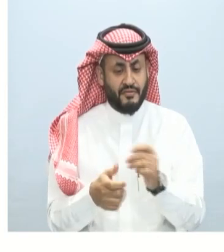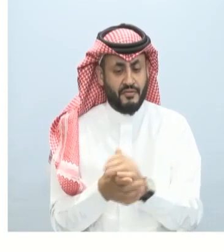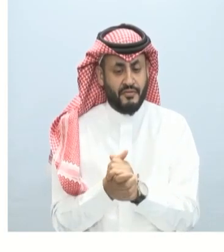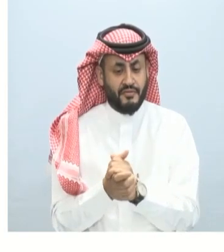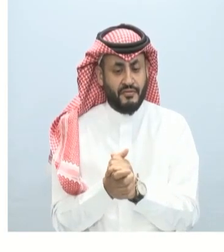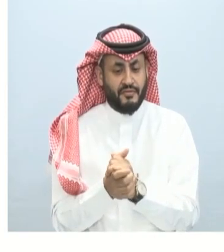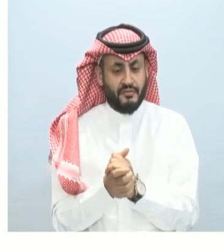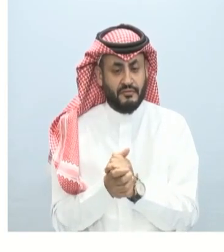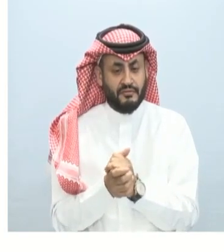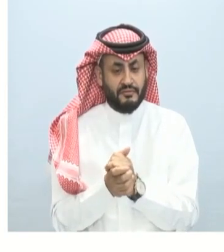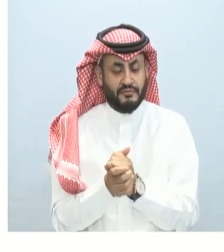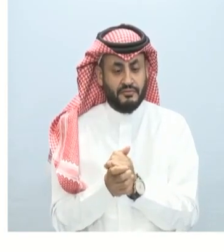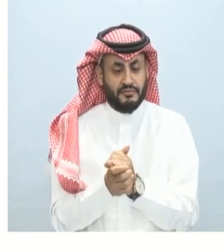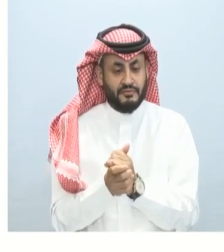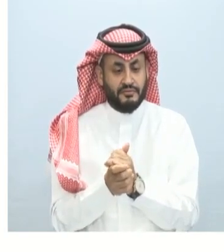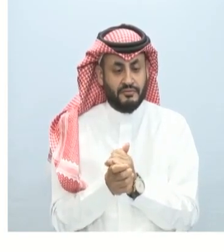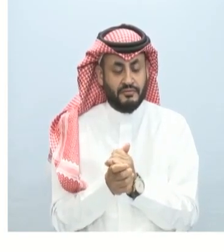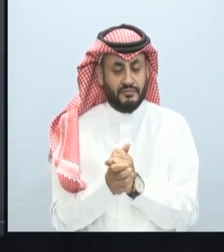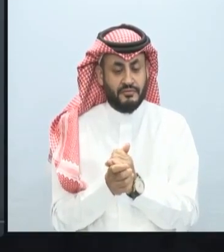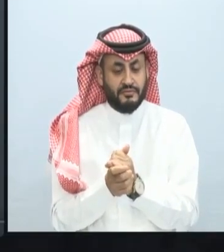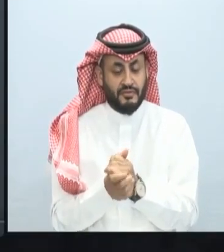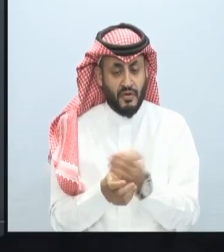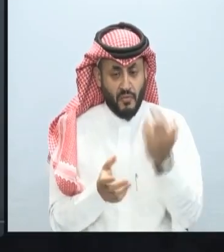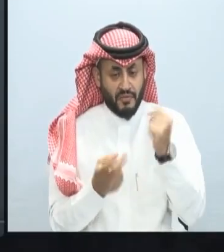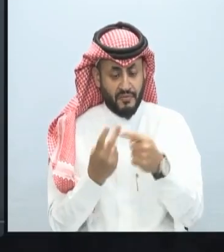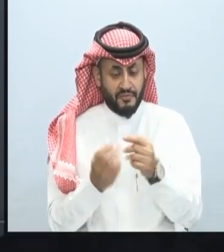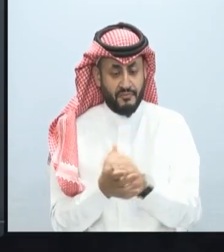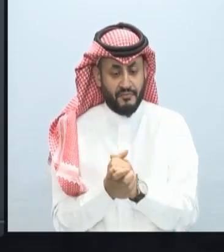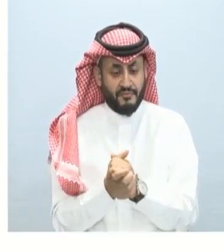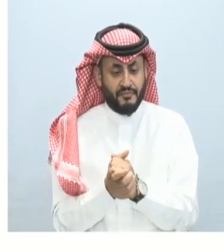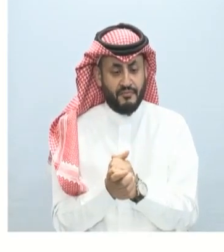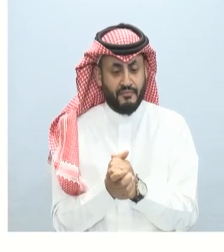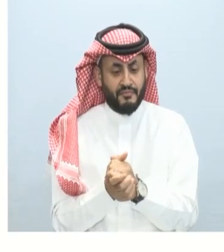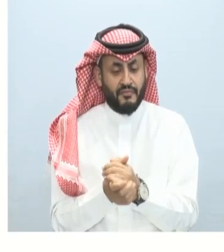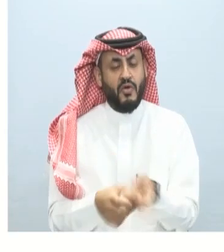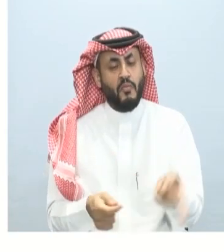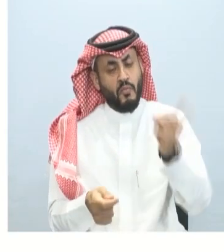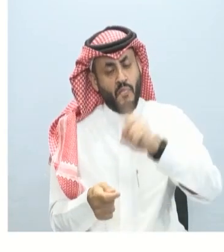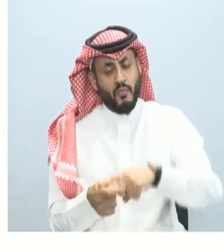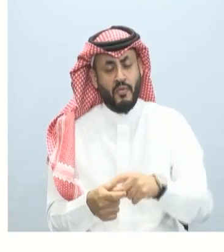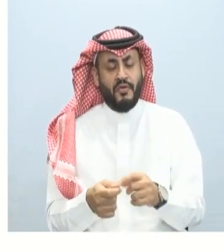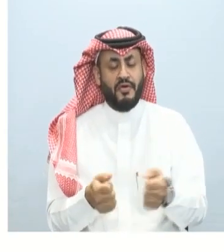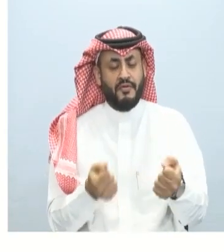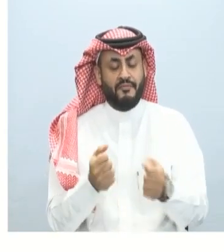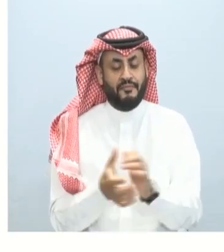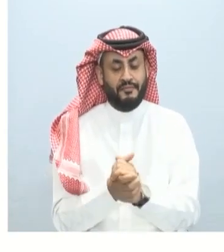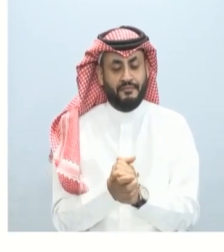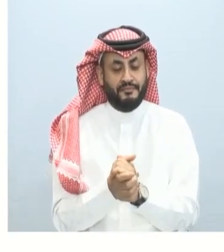So he already has 2. He is going to buy. We can agree that it is another.